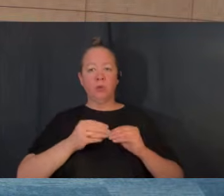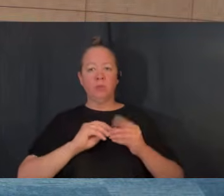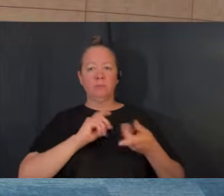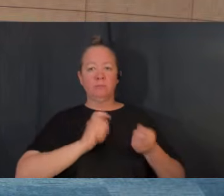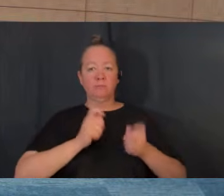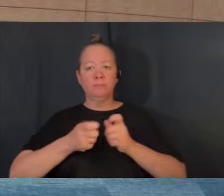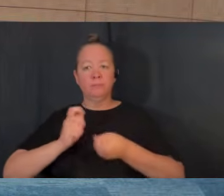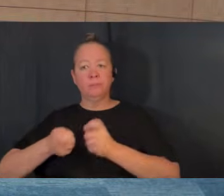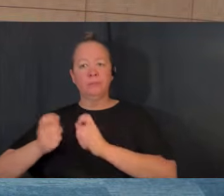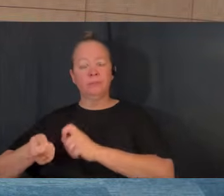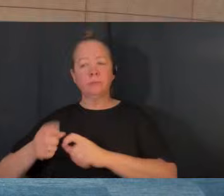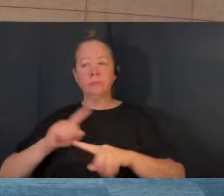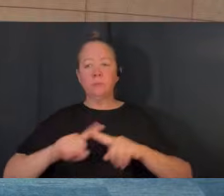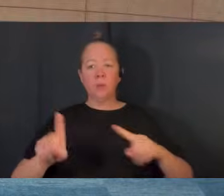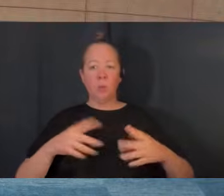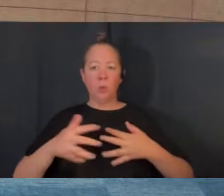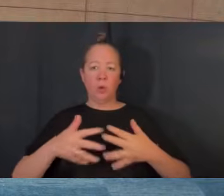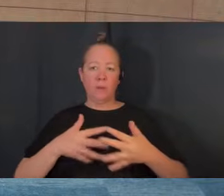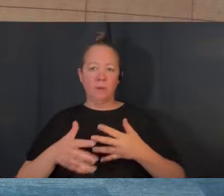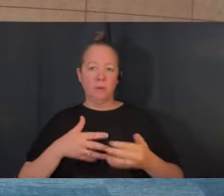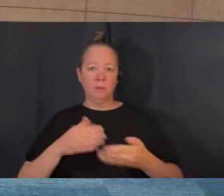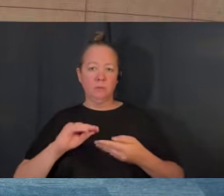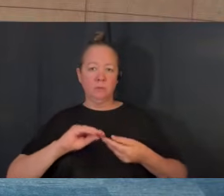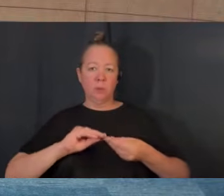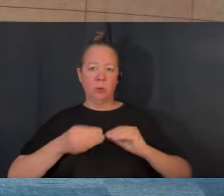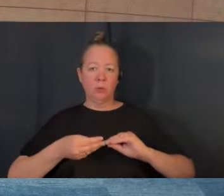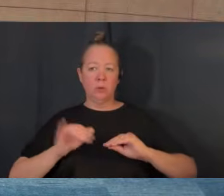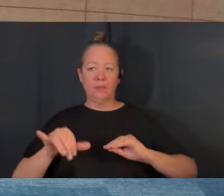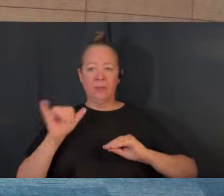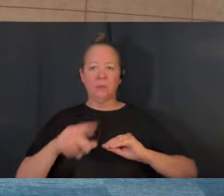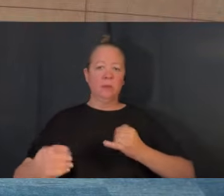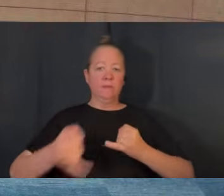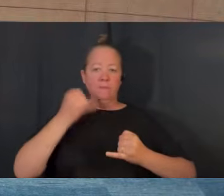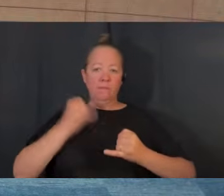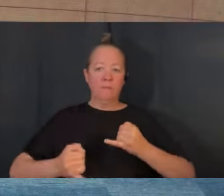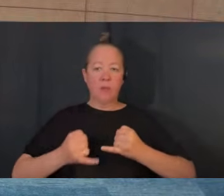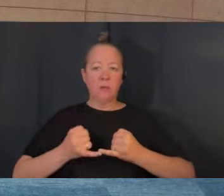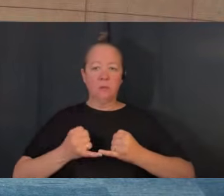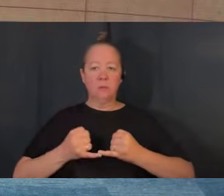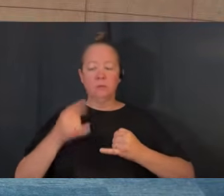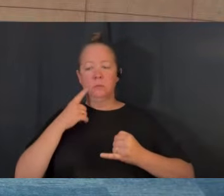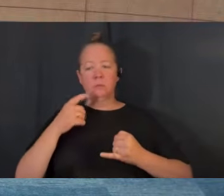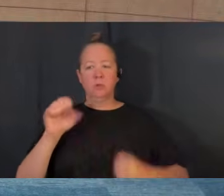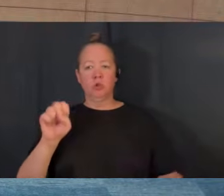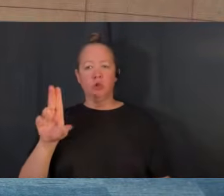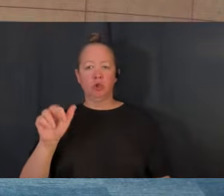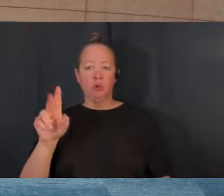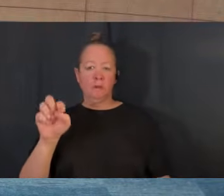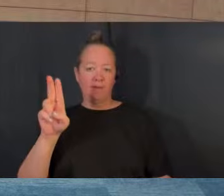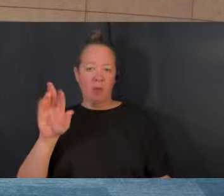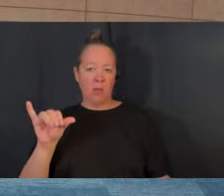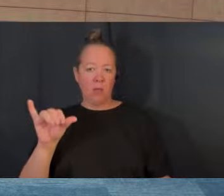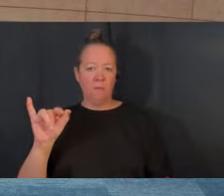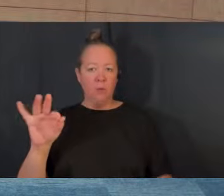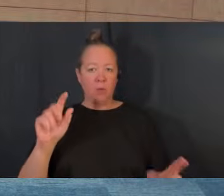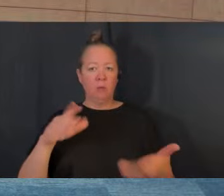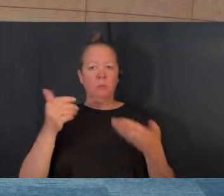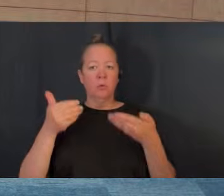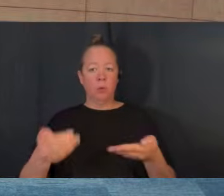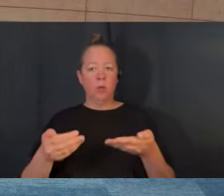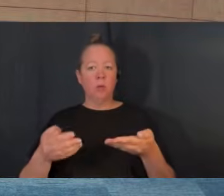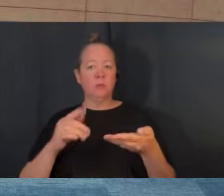But whatever the number is, that's the number. That is the final survey. So if we could make that change according to the